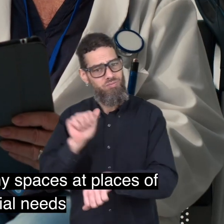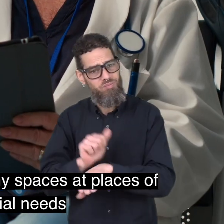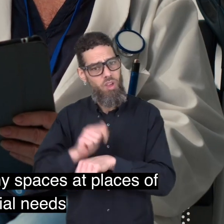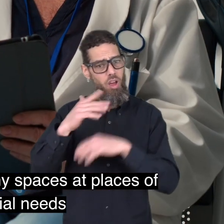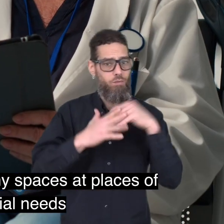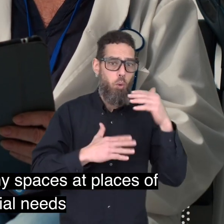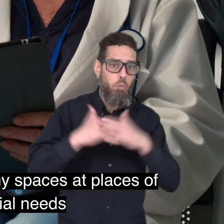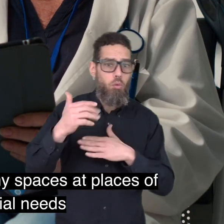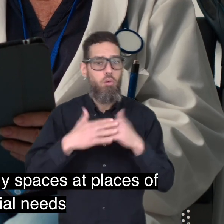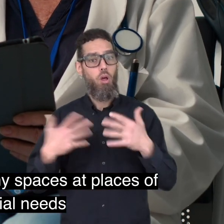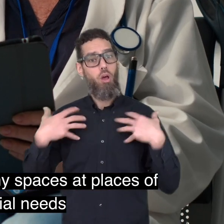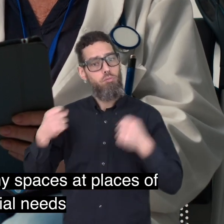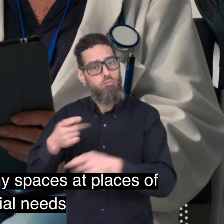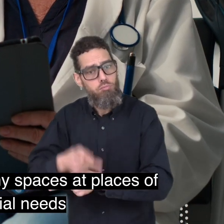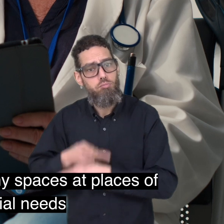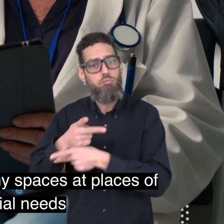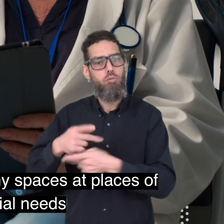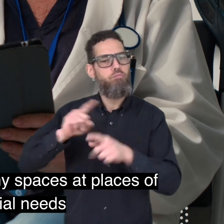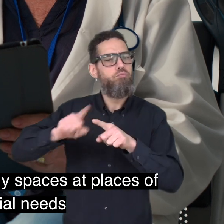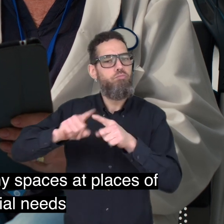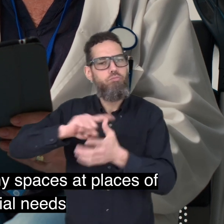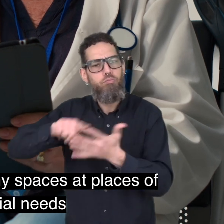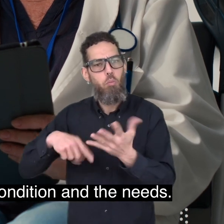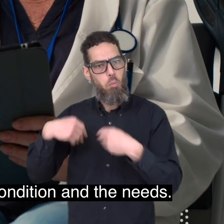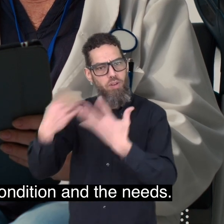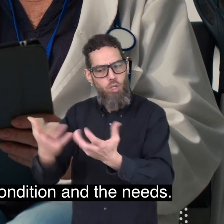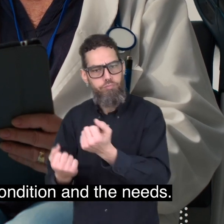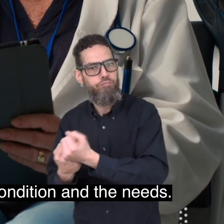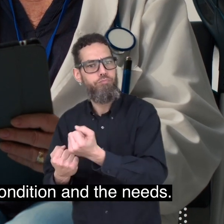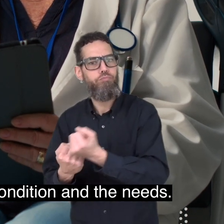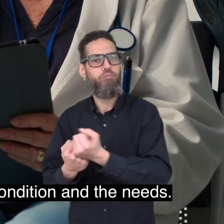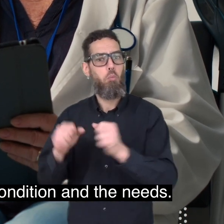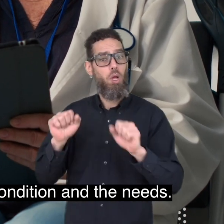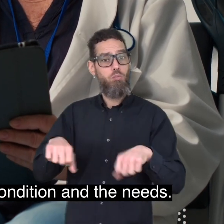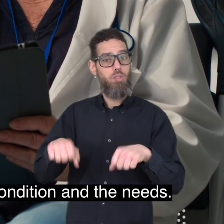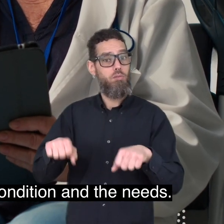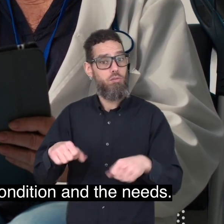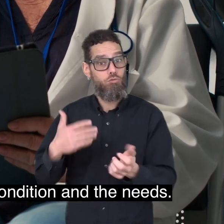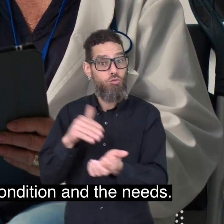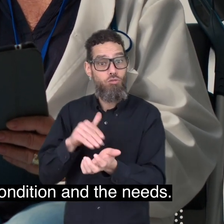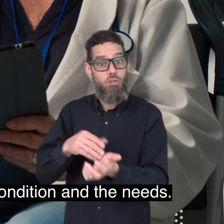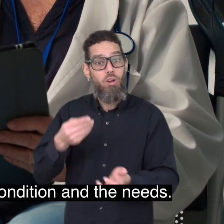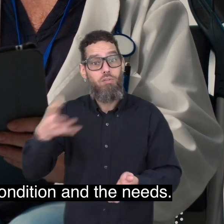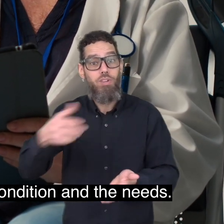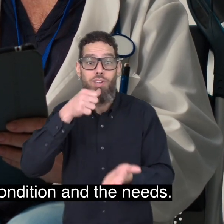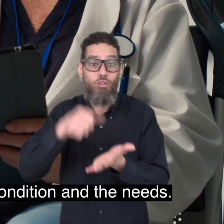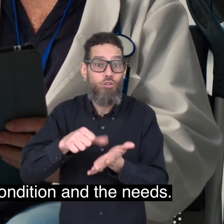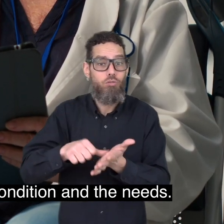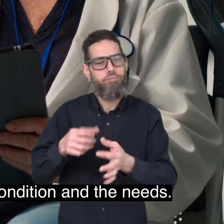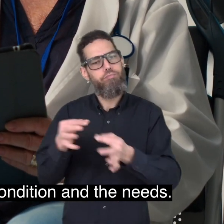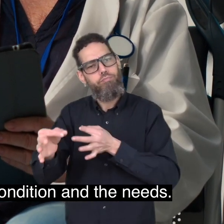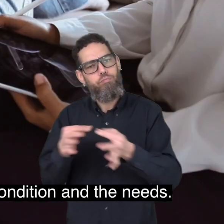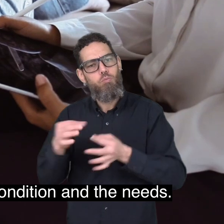healthy spaces at places of employment, healthcare, and other essential needs, by providing support in the form of a letter